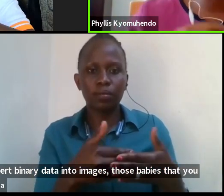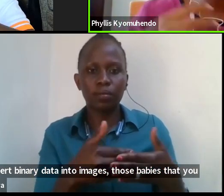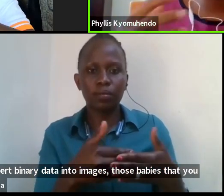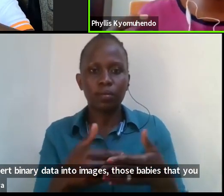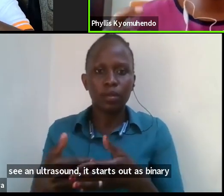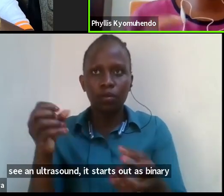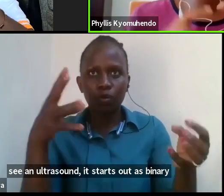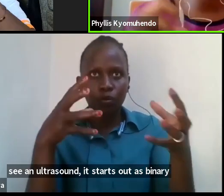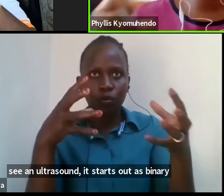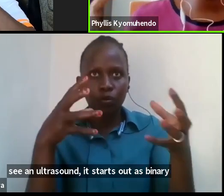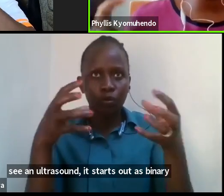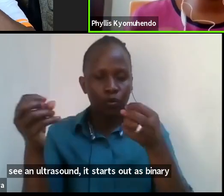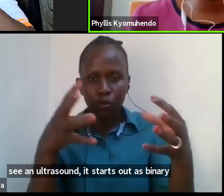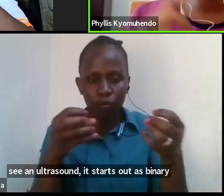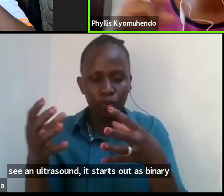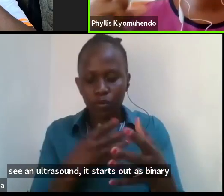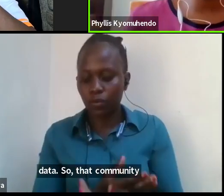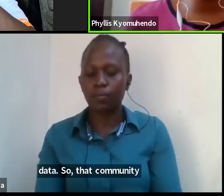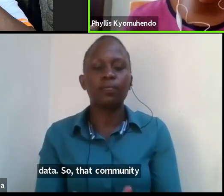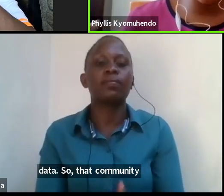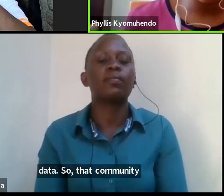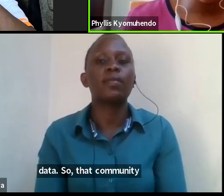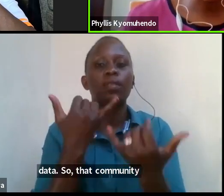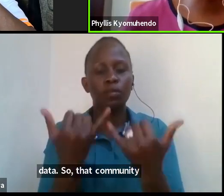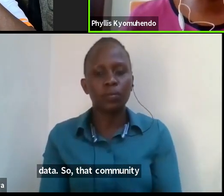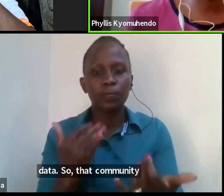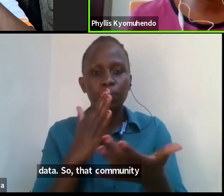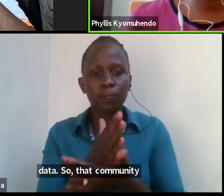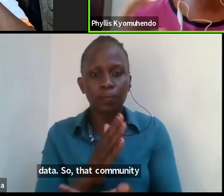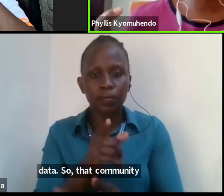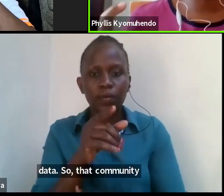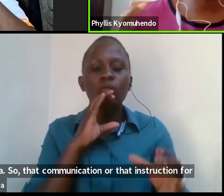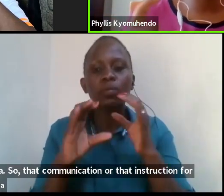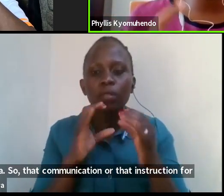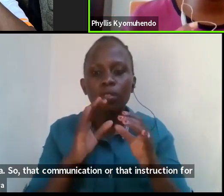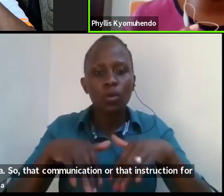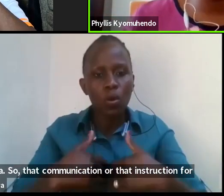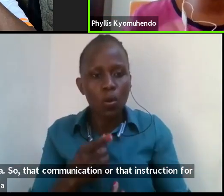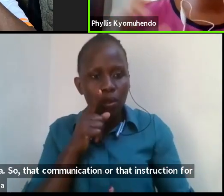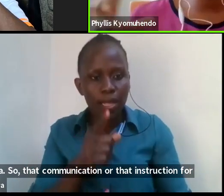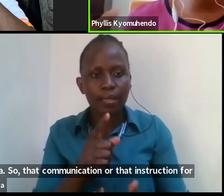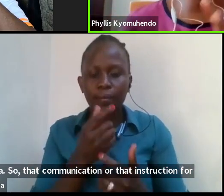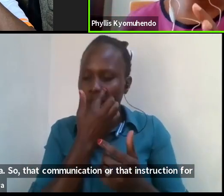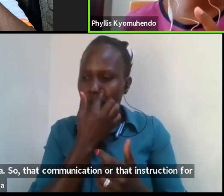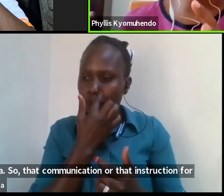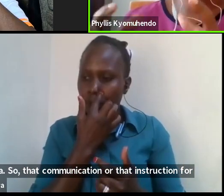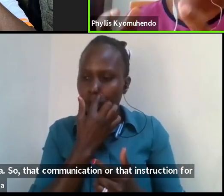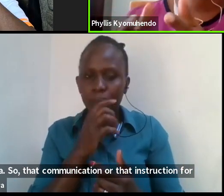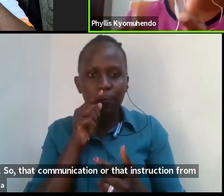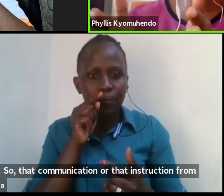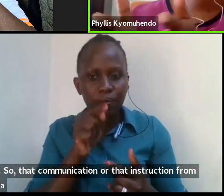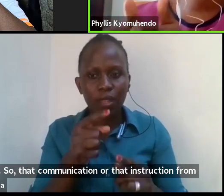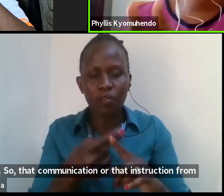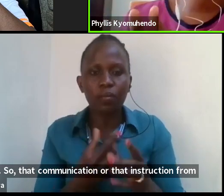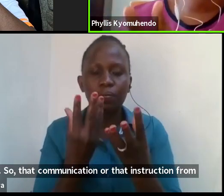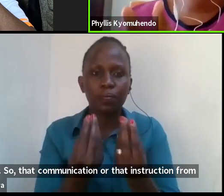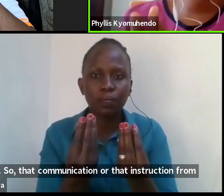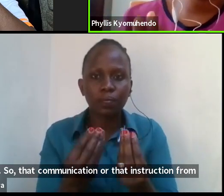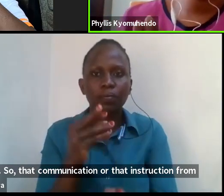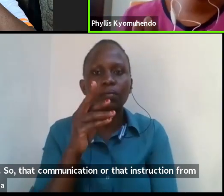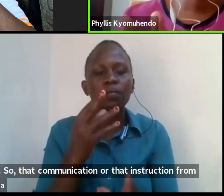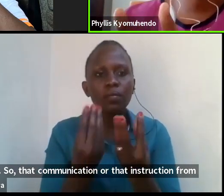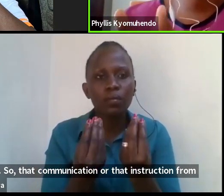So that communication or that instruction from the software is what turns whatever information